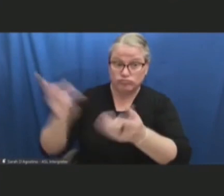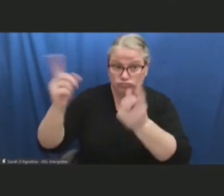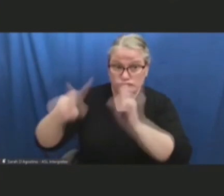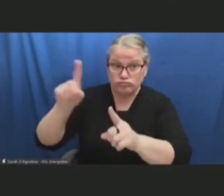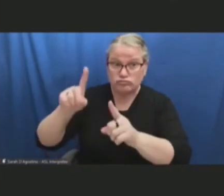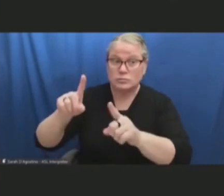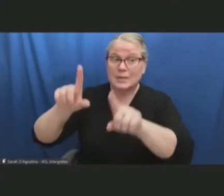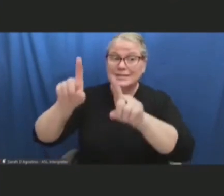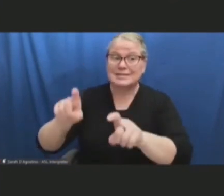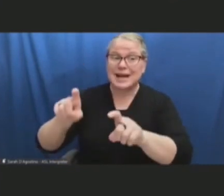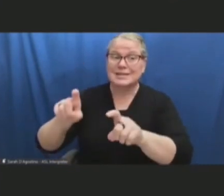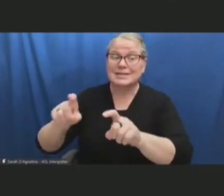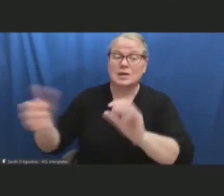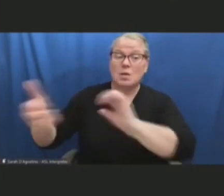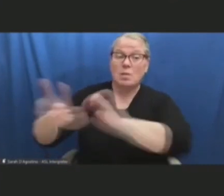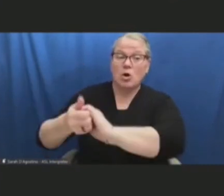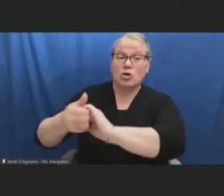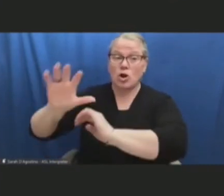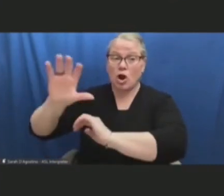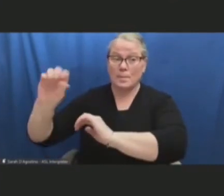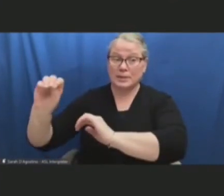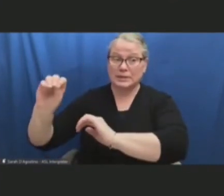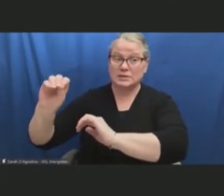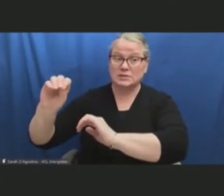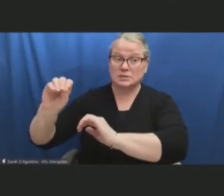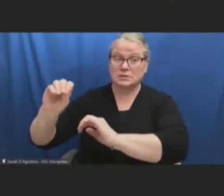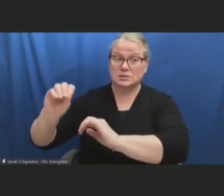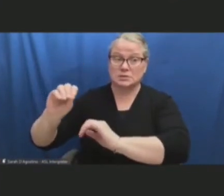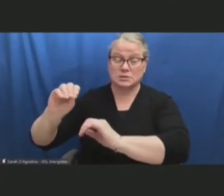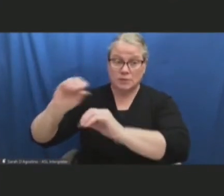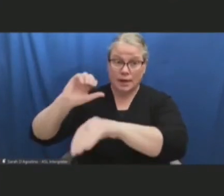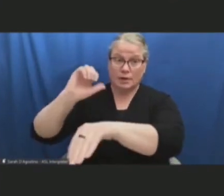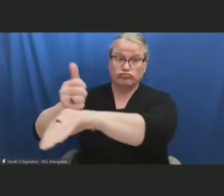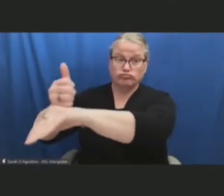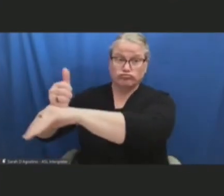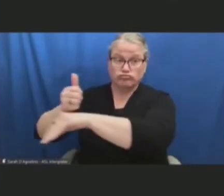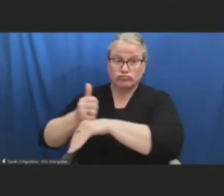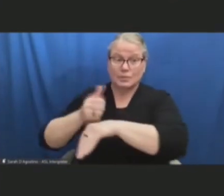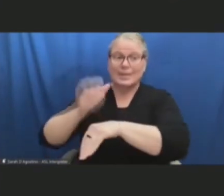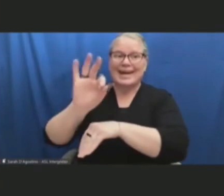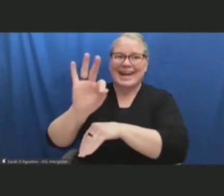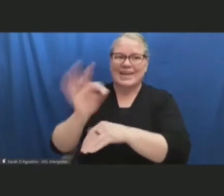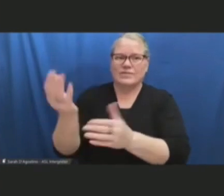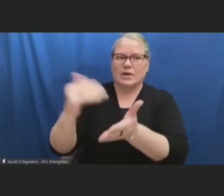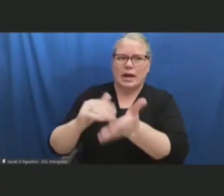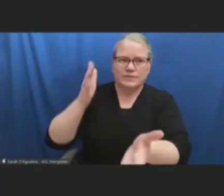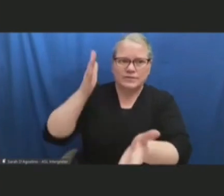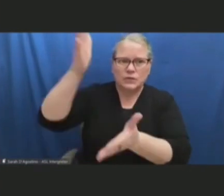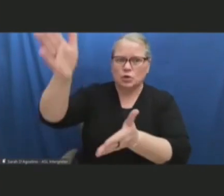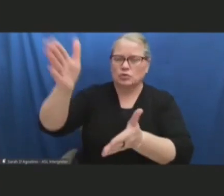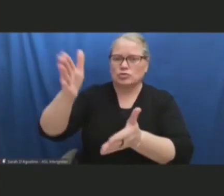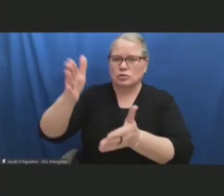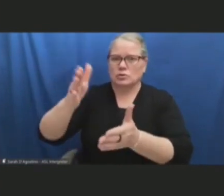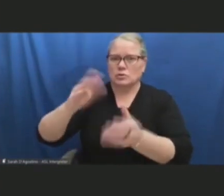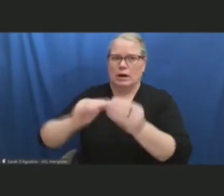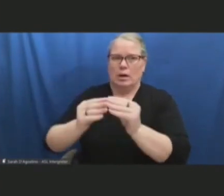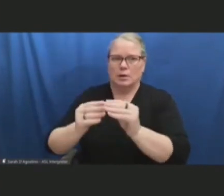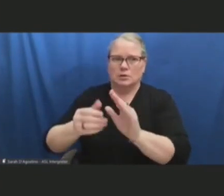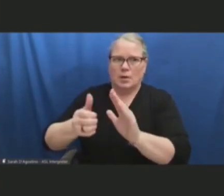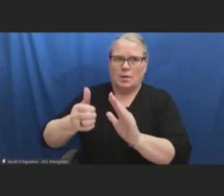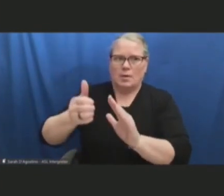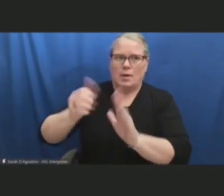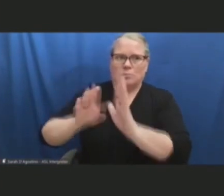a larger capacity if there is another surge in the future? Look, I think so. We found out there was no